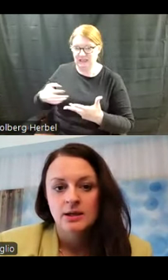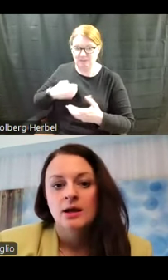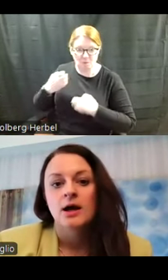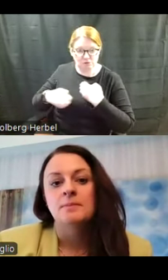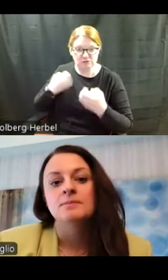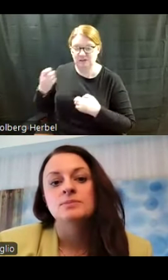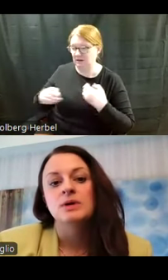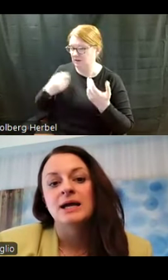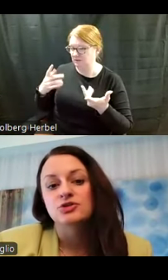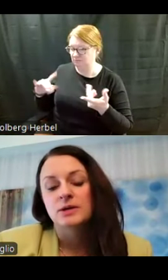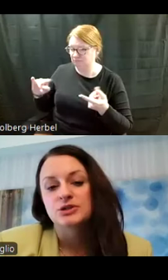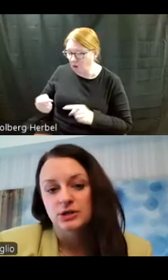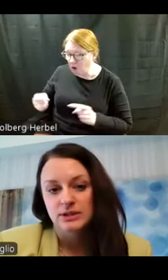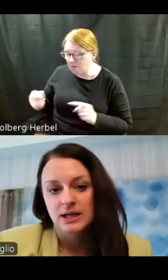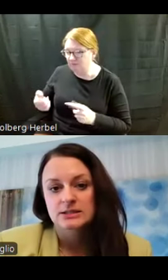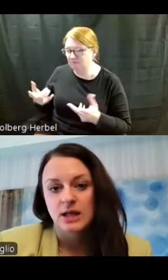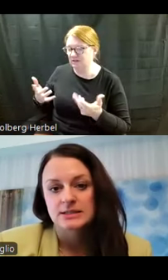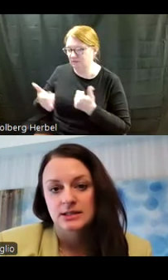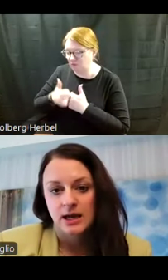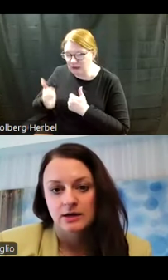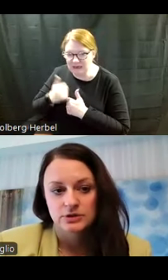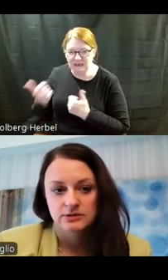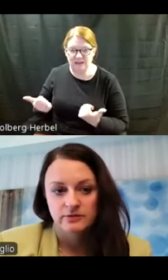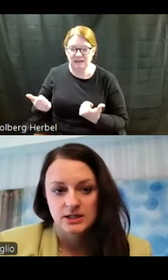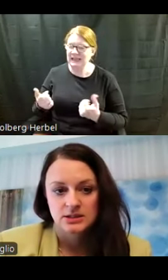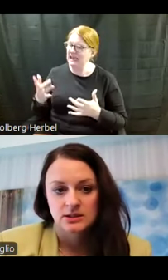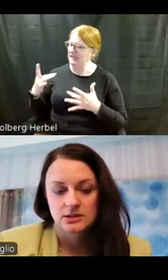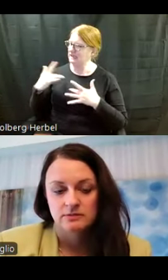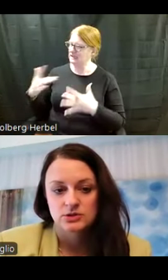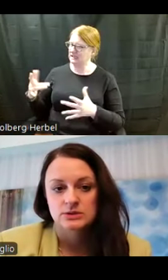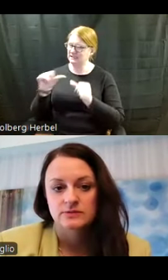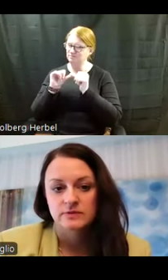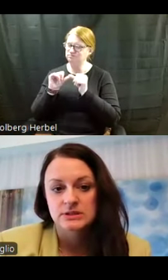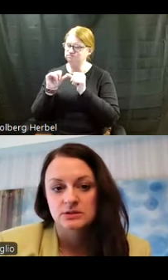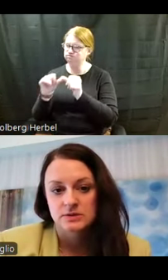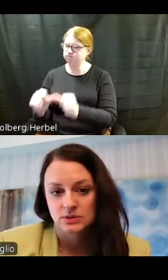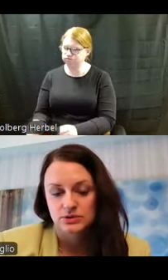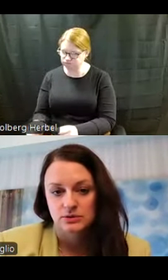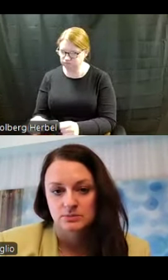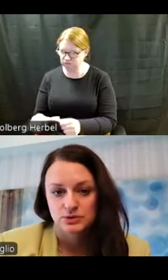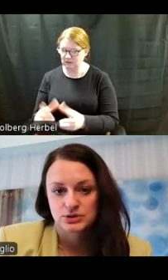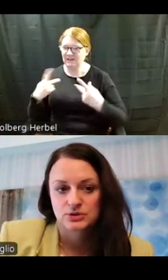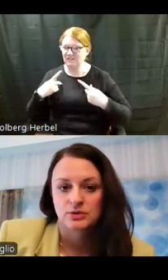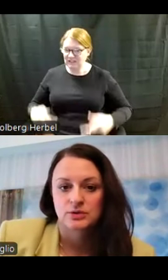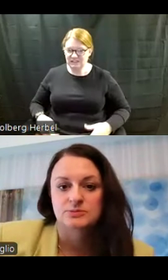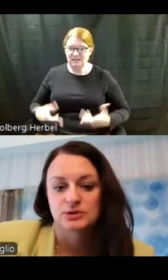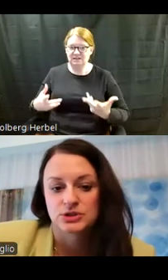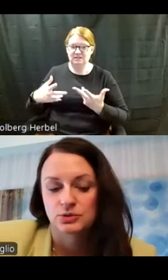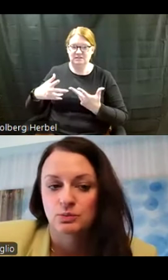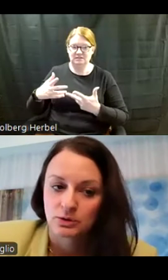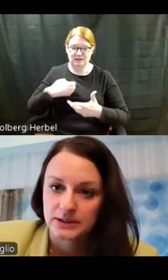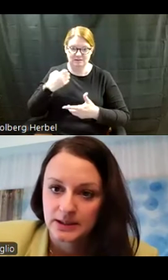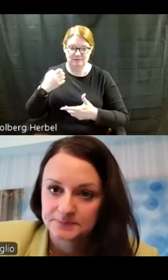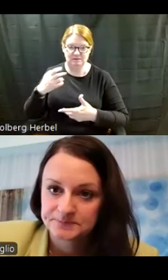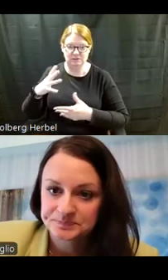threatening. And trauma generally has lasting adverse effects on the individual's physical, social, emotional, or